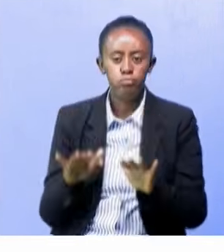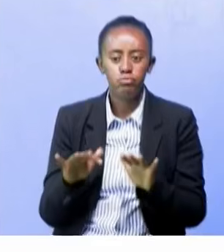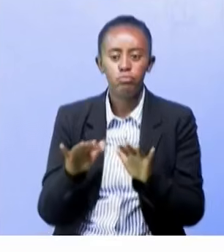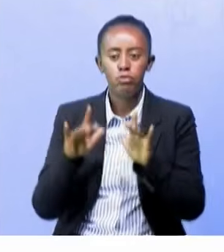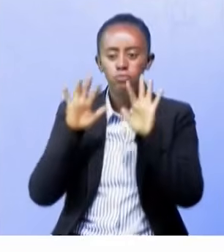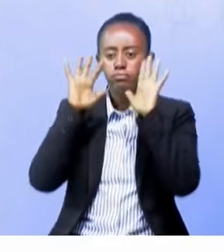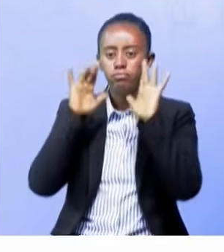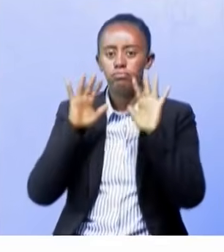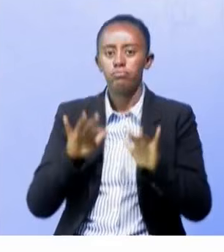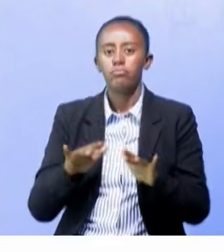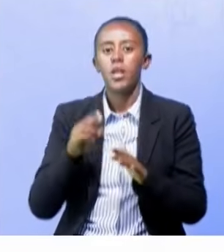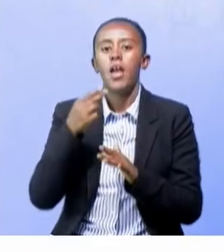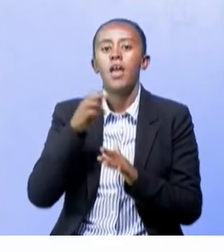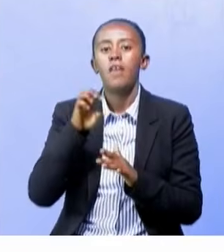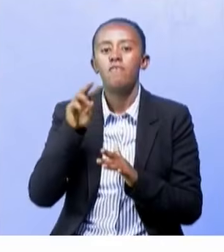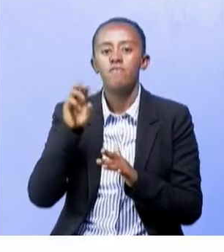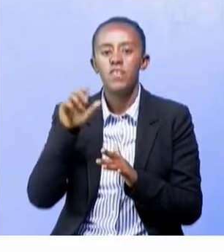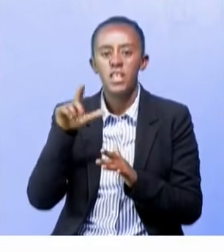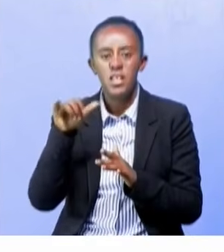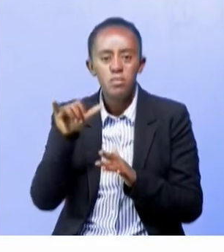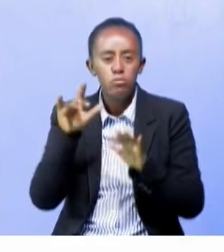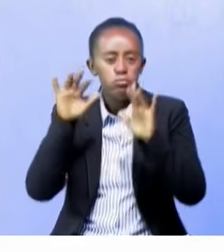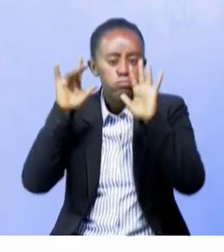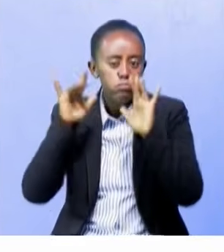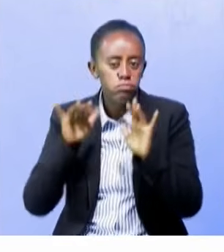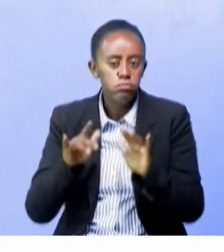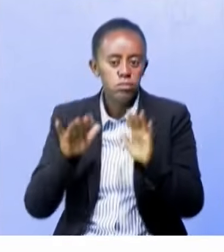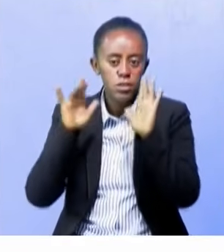It rained heavily. The